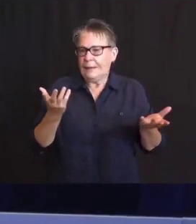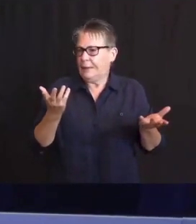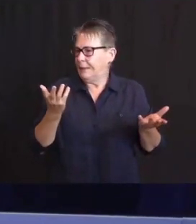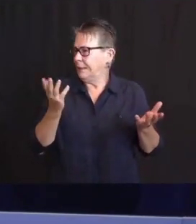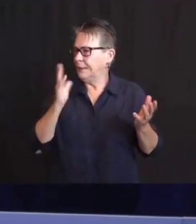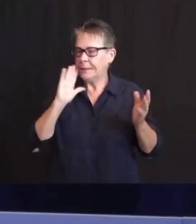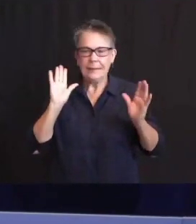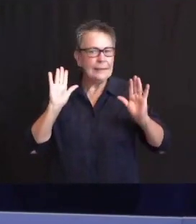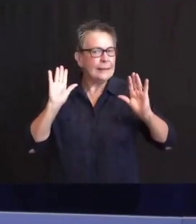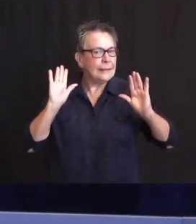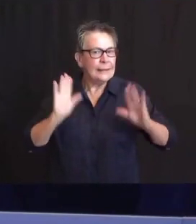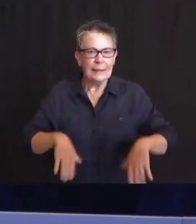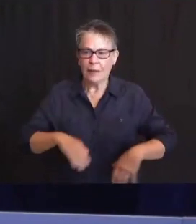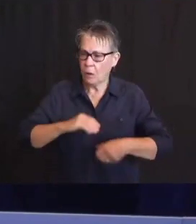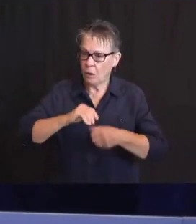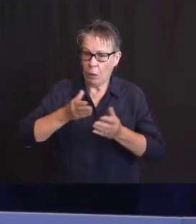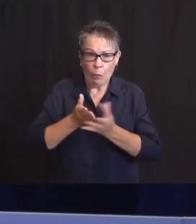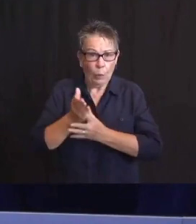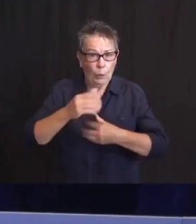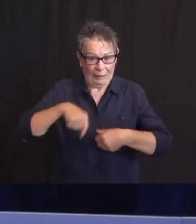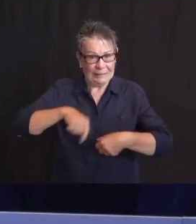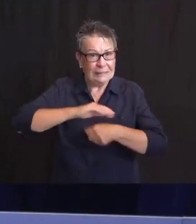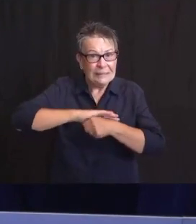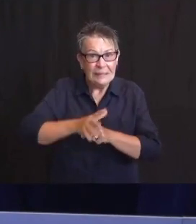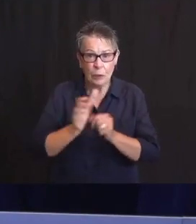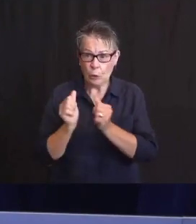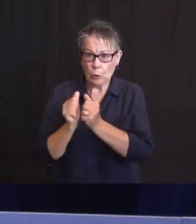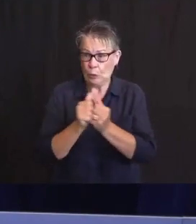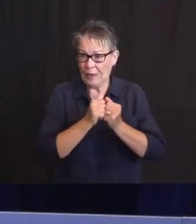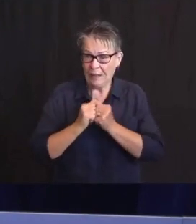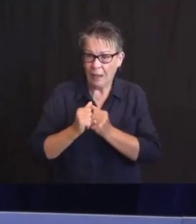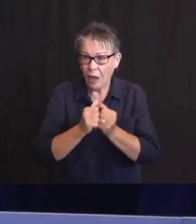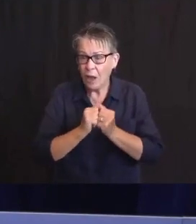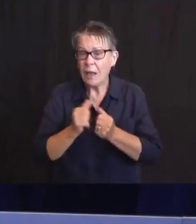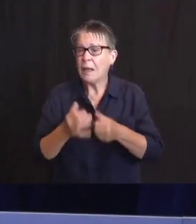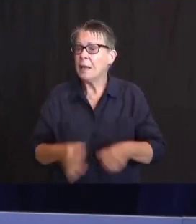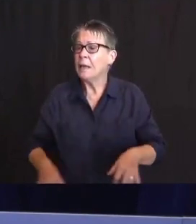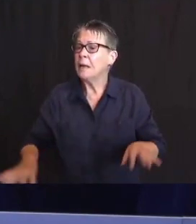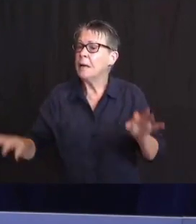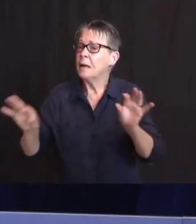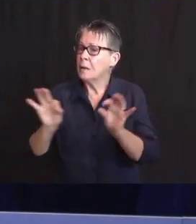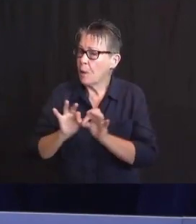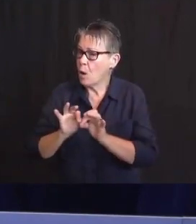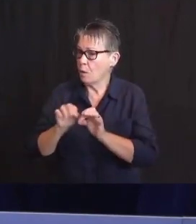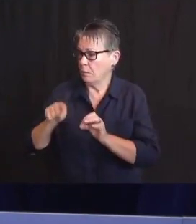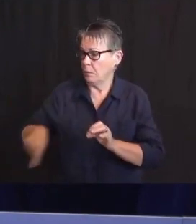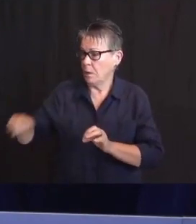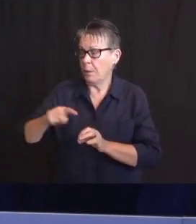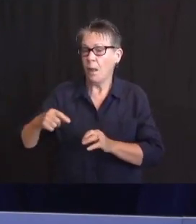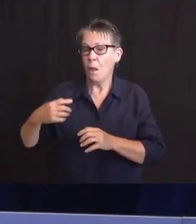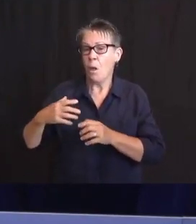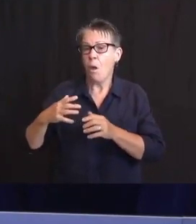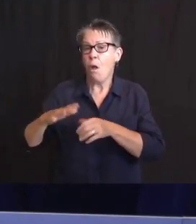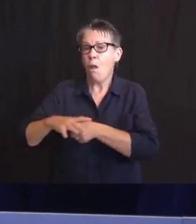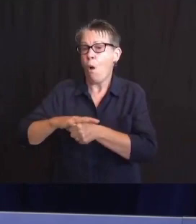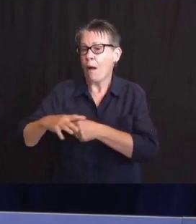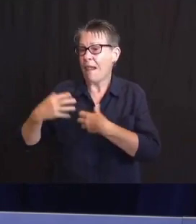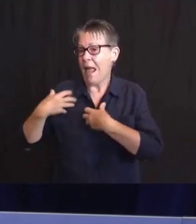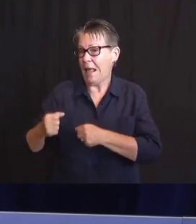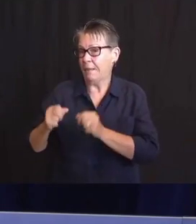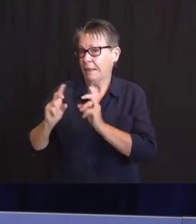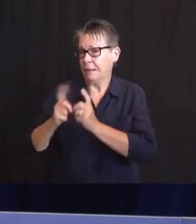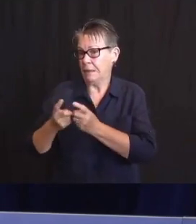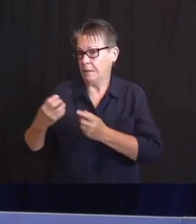that is more important than our local health officials. Throughout this pandemic, local health departments have been working